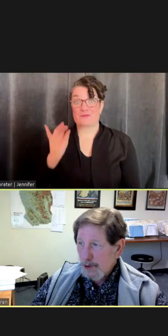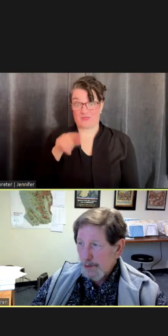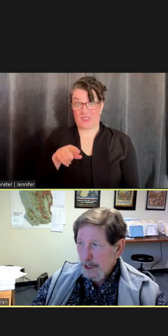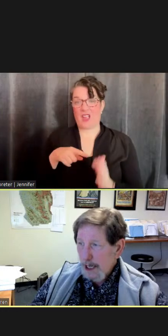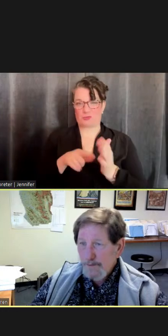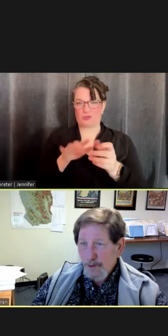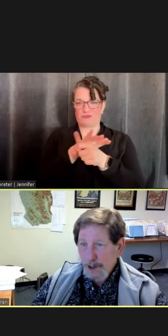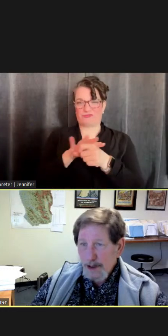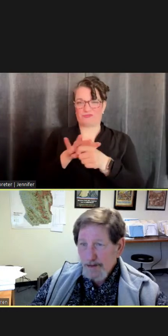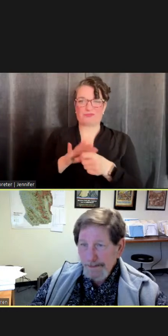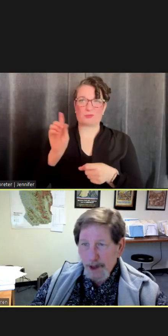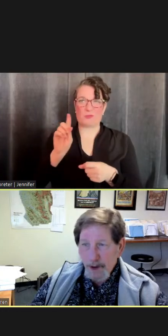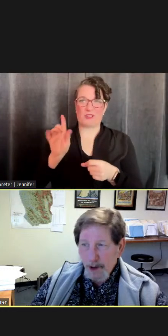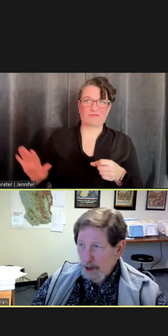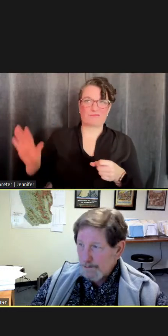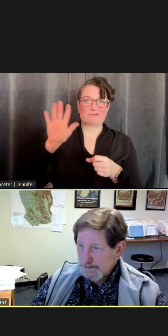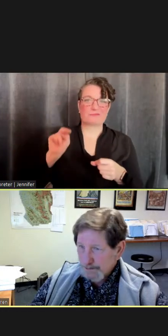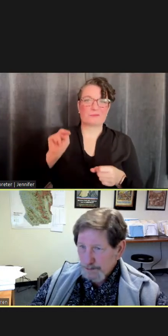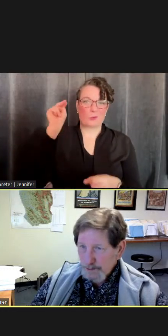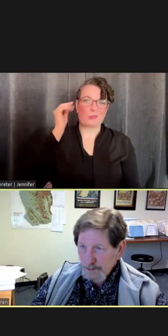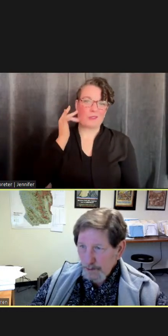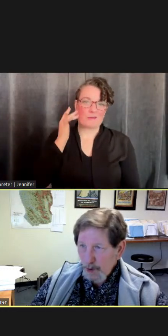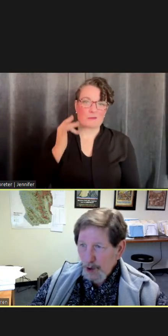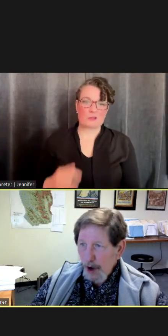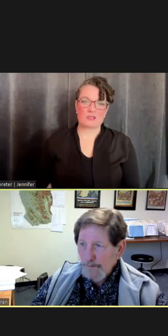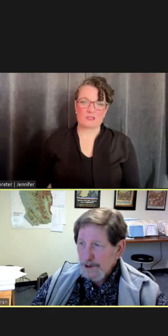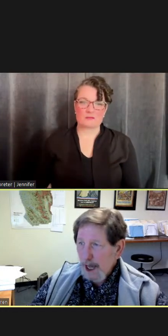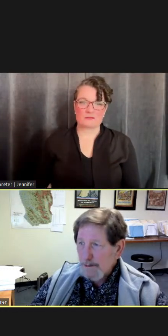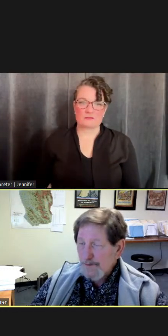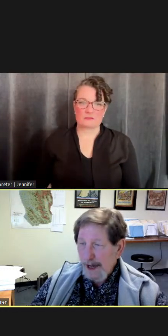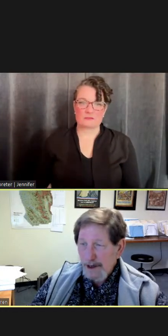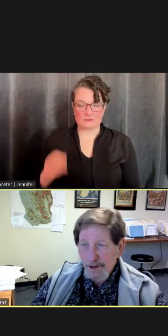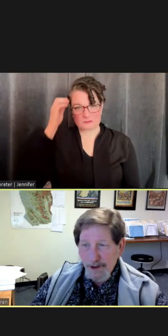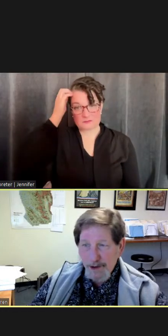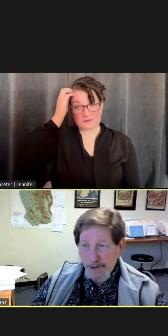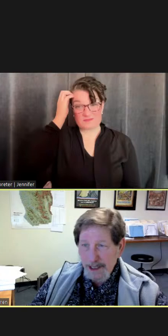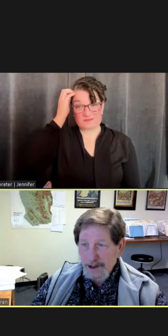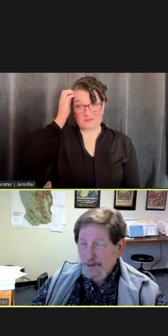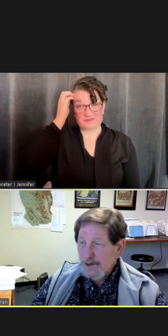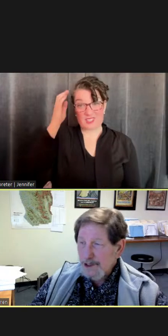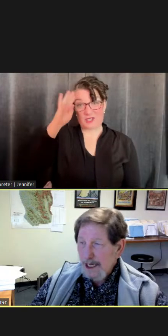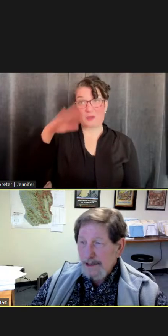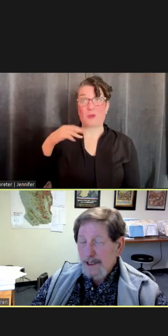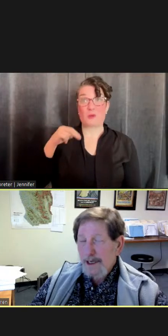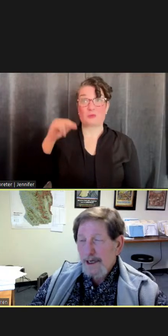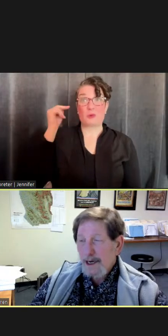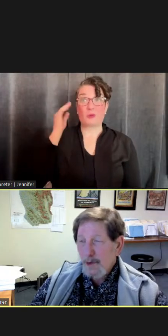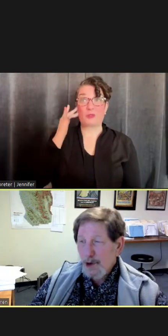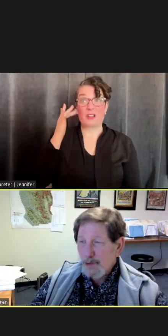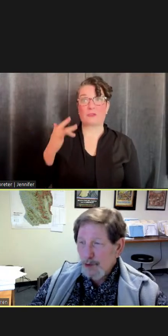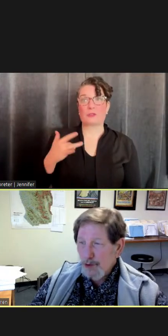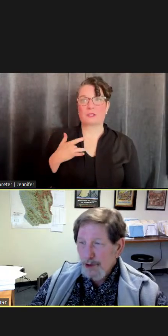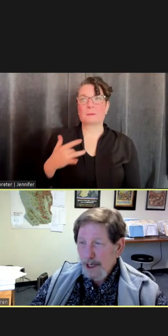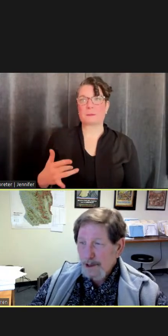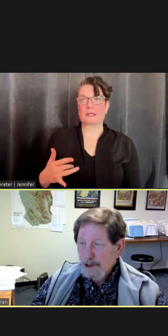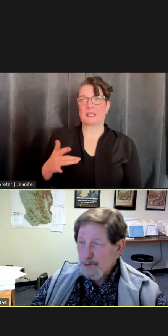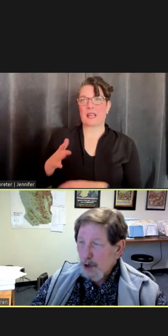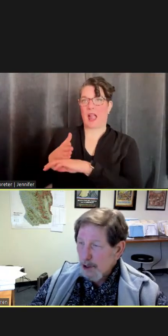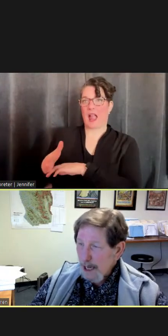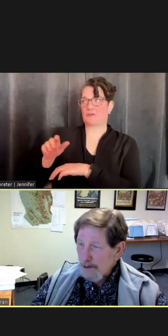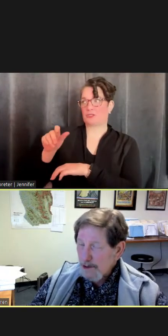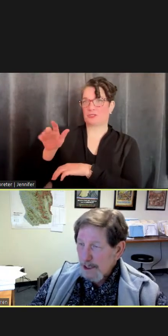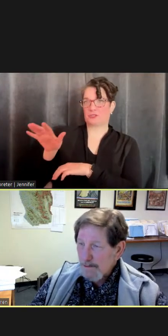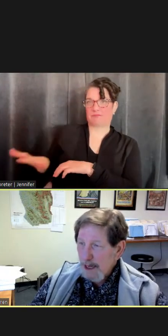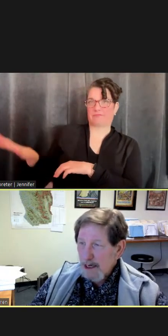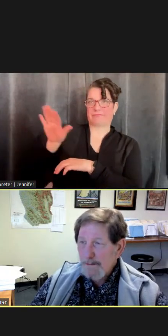in Northern California, um, we oftentimes follow the rest of the state. We're rural, and there are